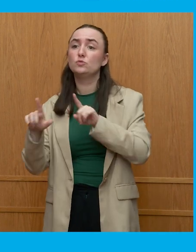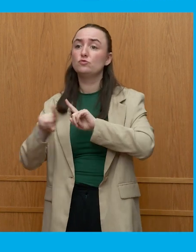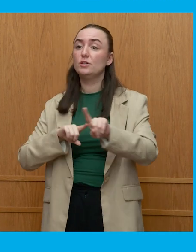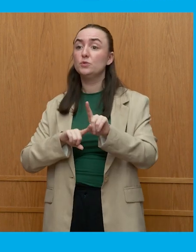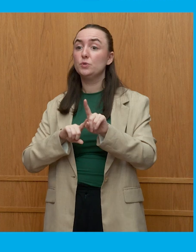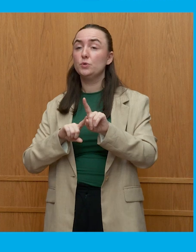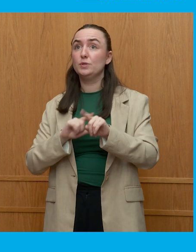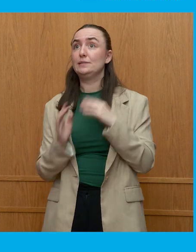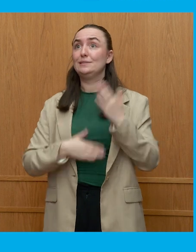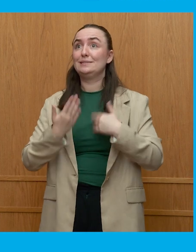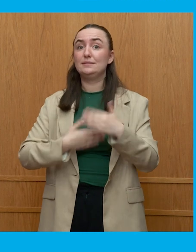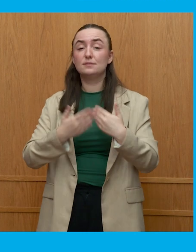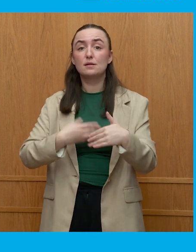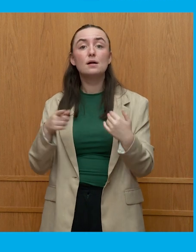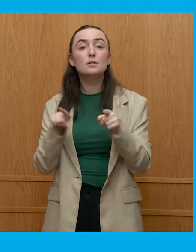was